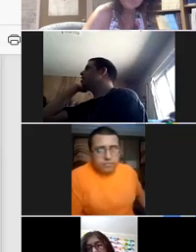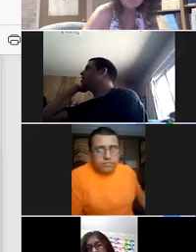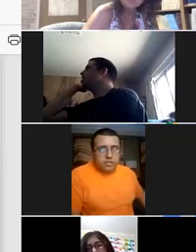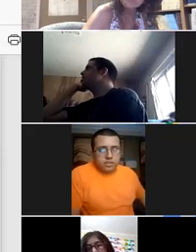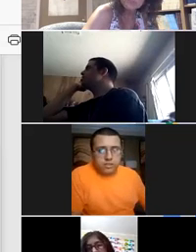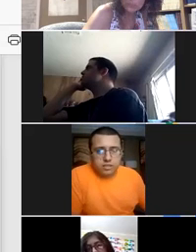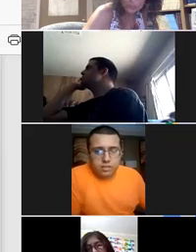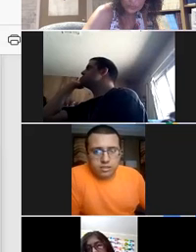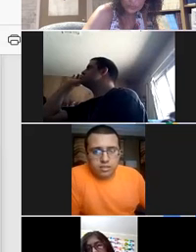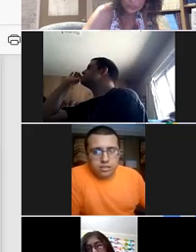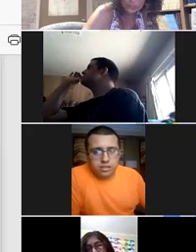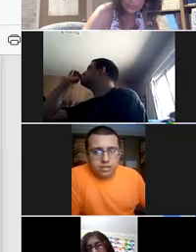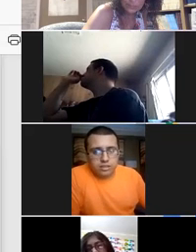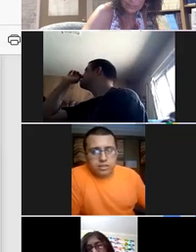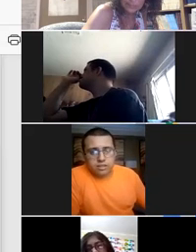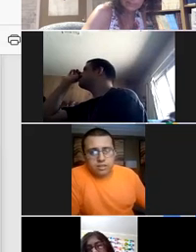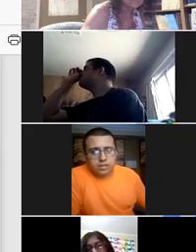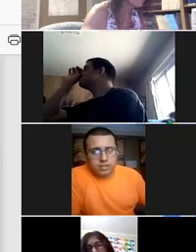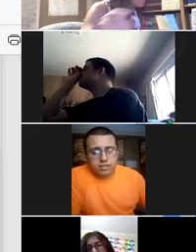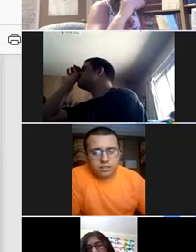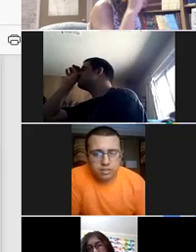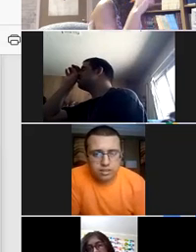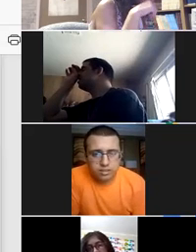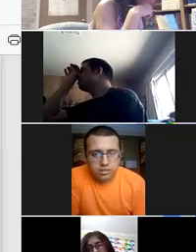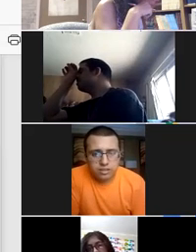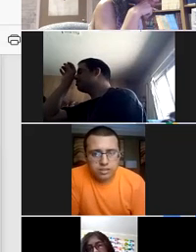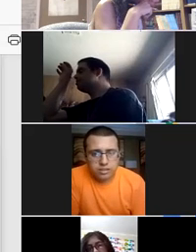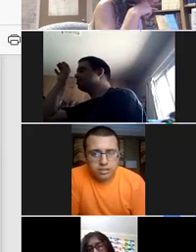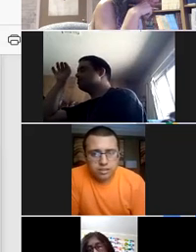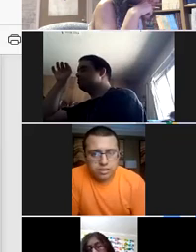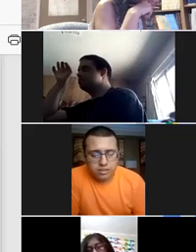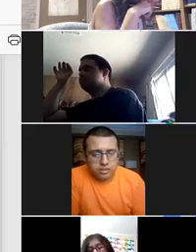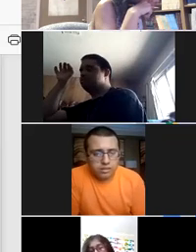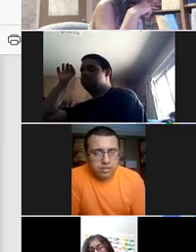you see the difference between 19 to 21 and 22 and